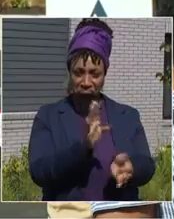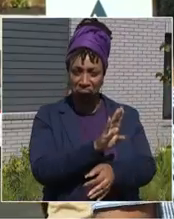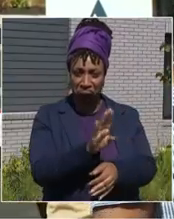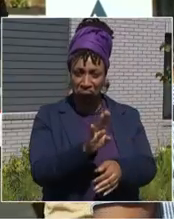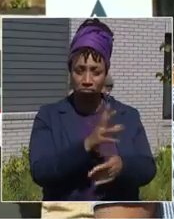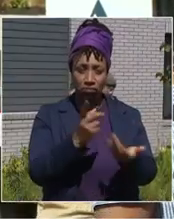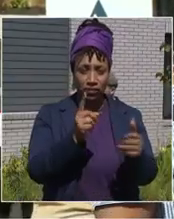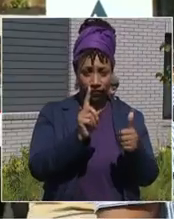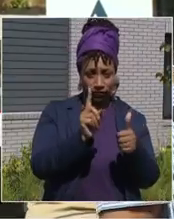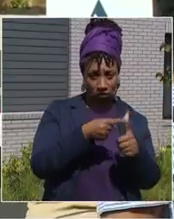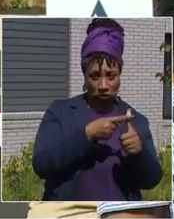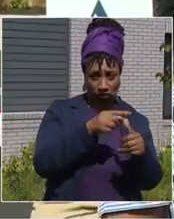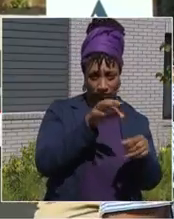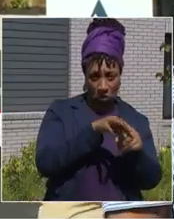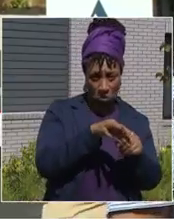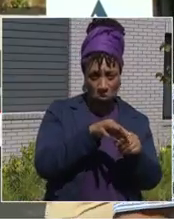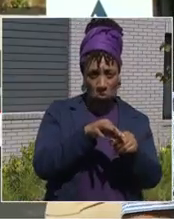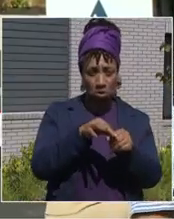Yes.